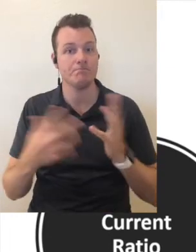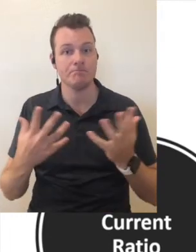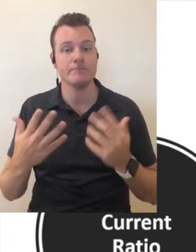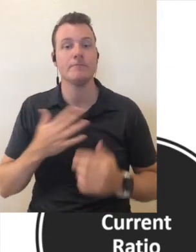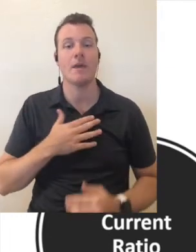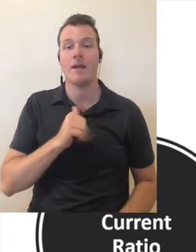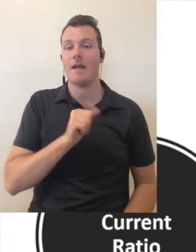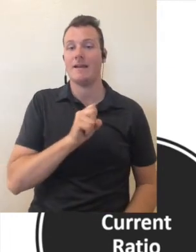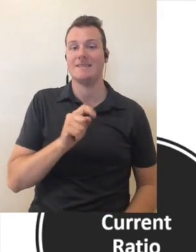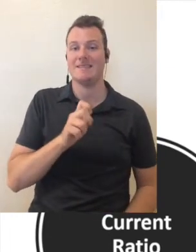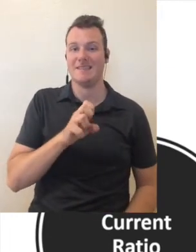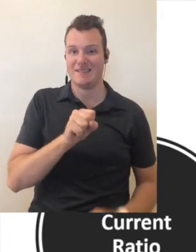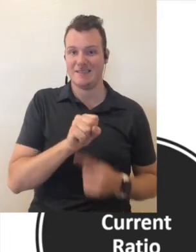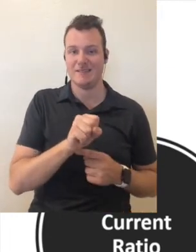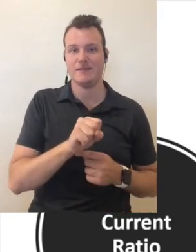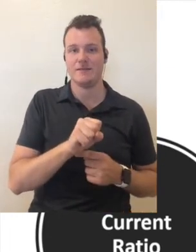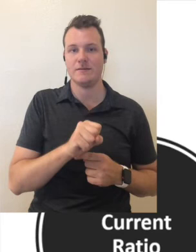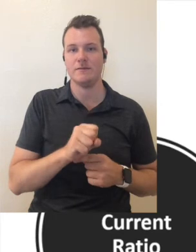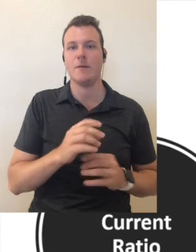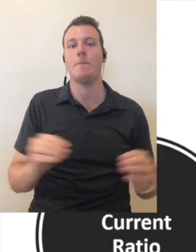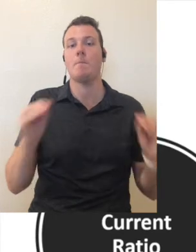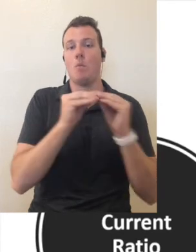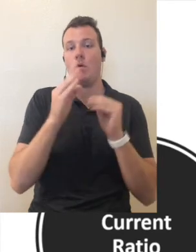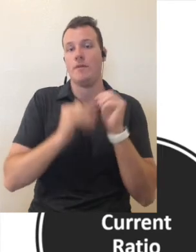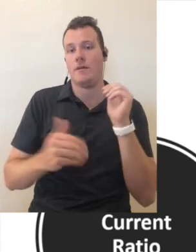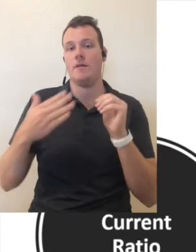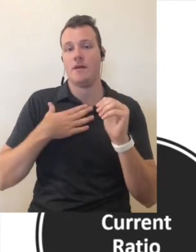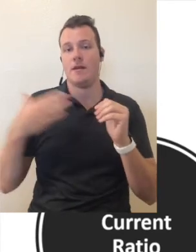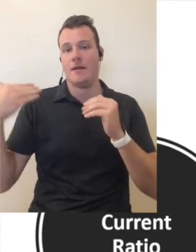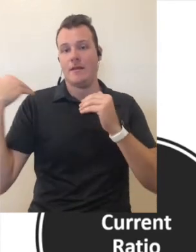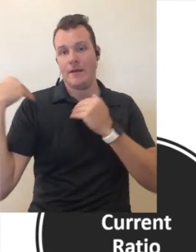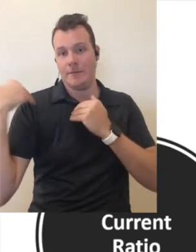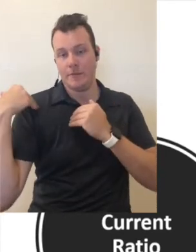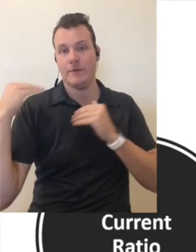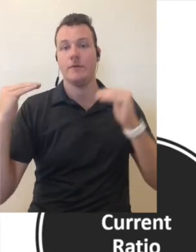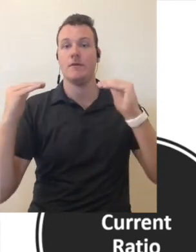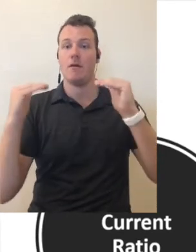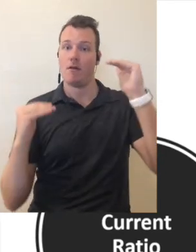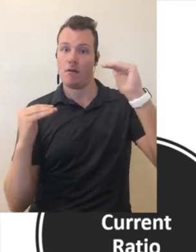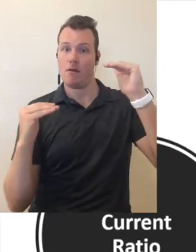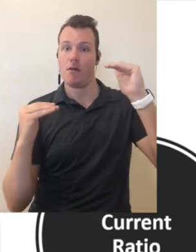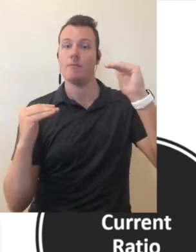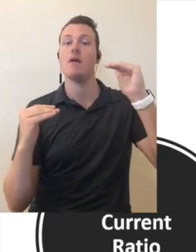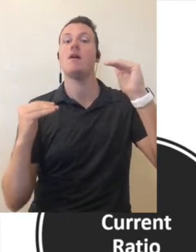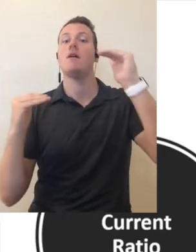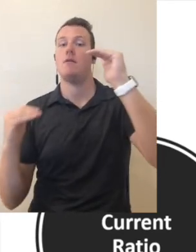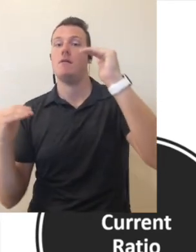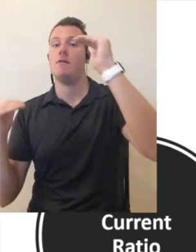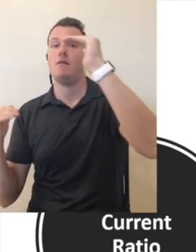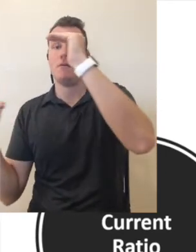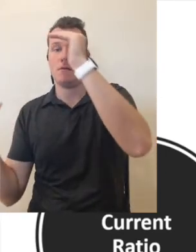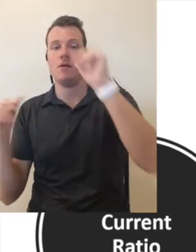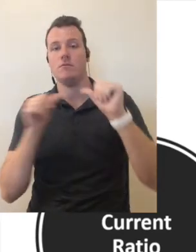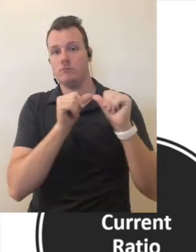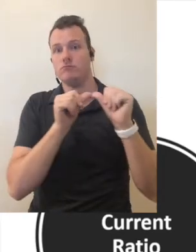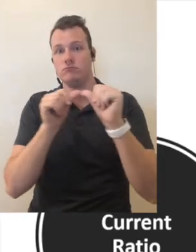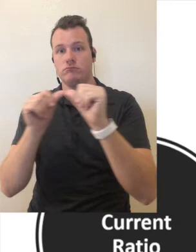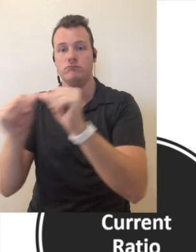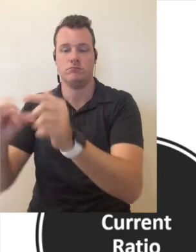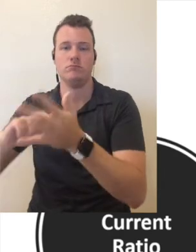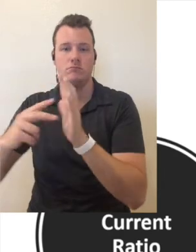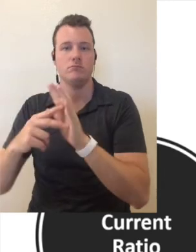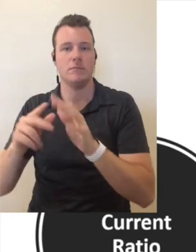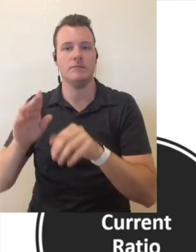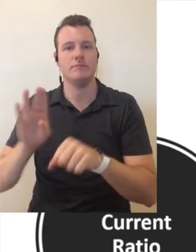means is my assets are greater than my liabilities, which then tells me that my practice is more profitable.